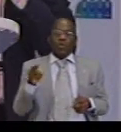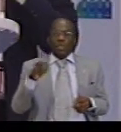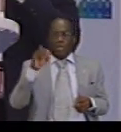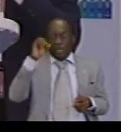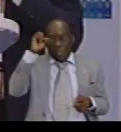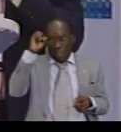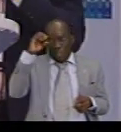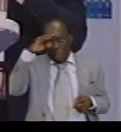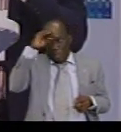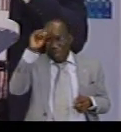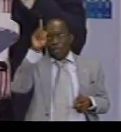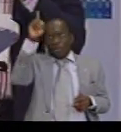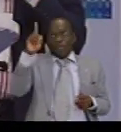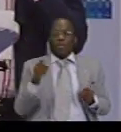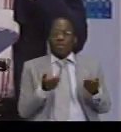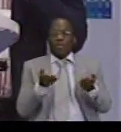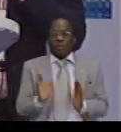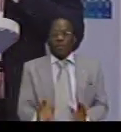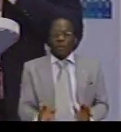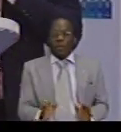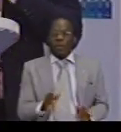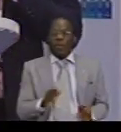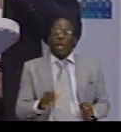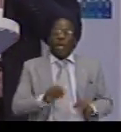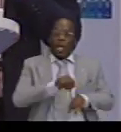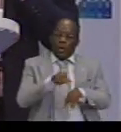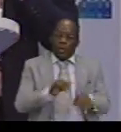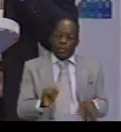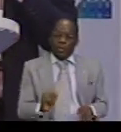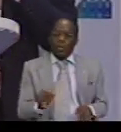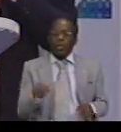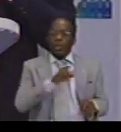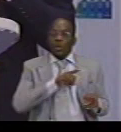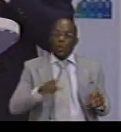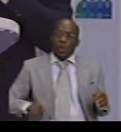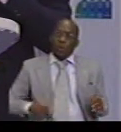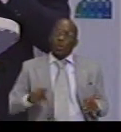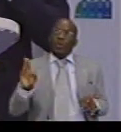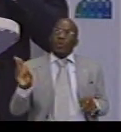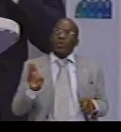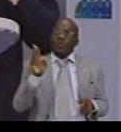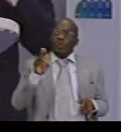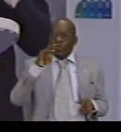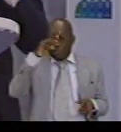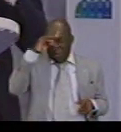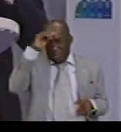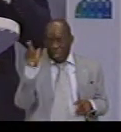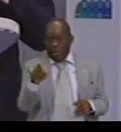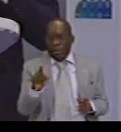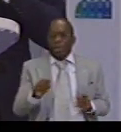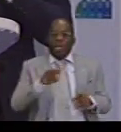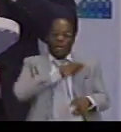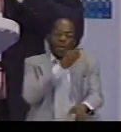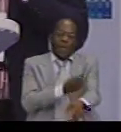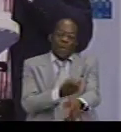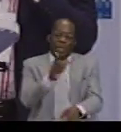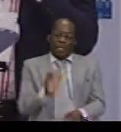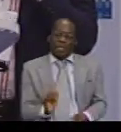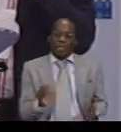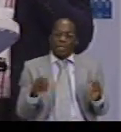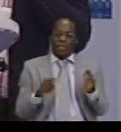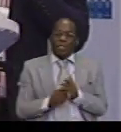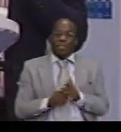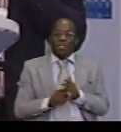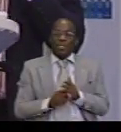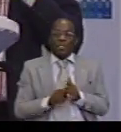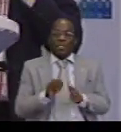anointing upon them. Now ask again. Lord, use him mightily. mightily this evening,